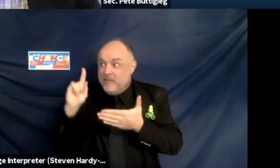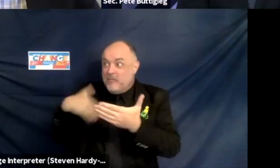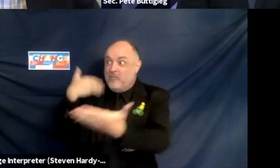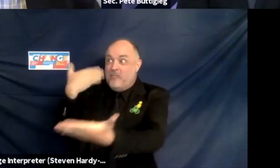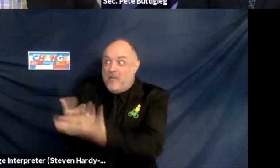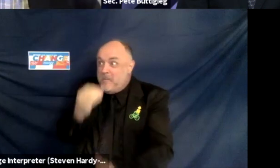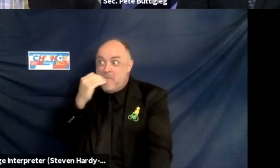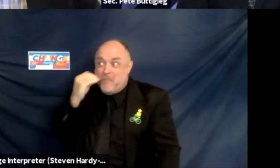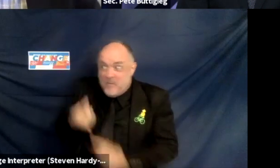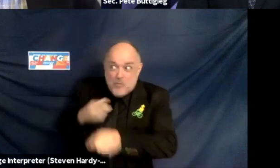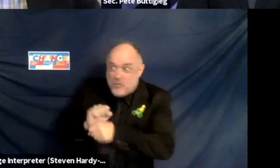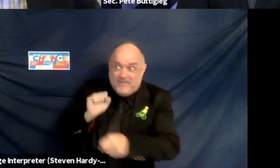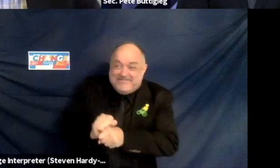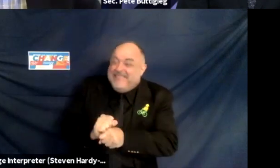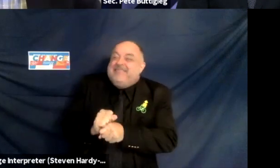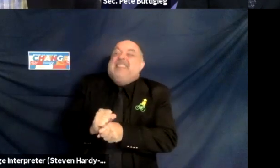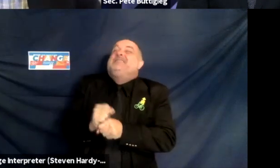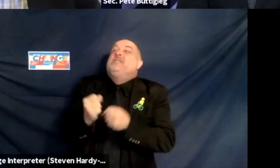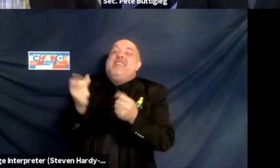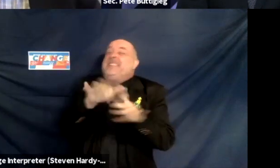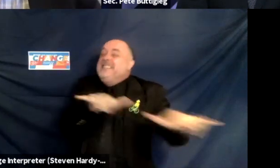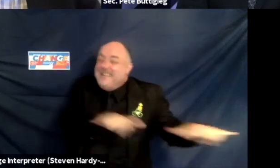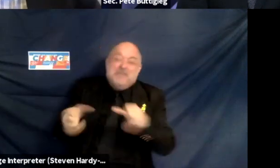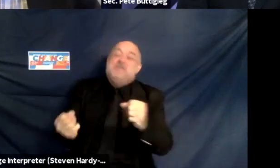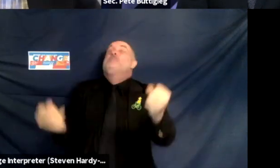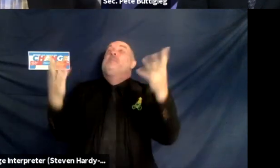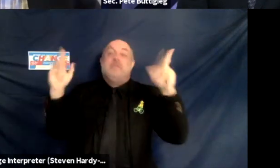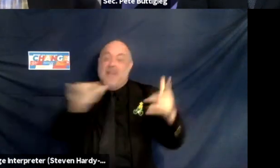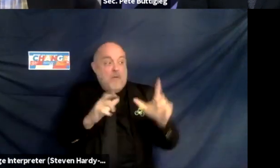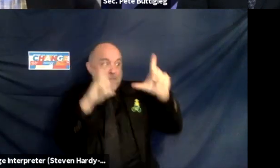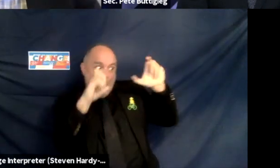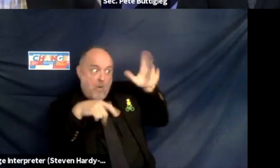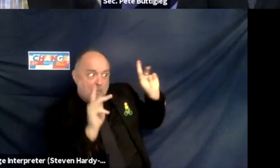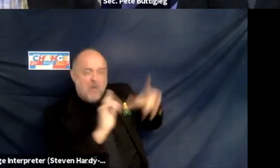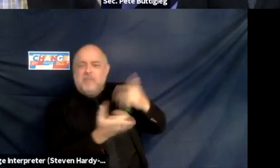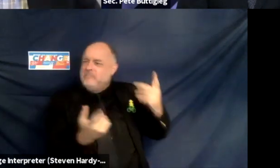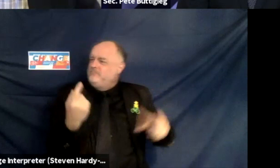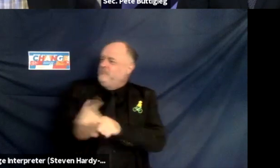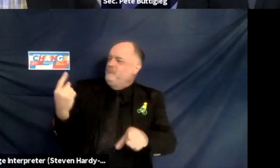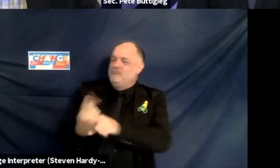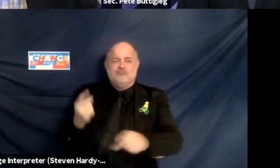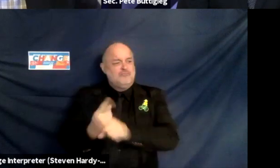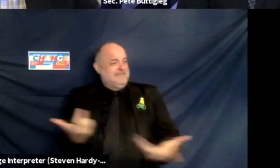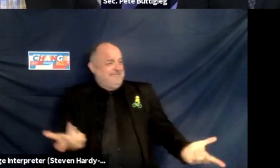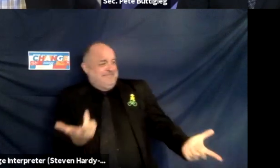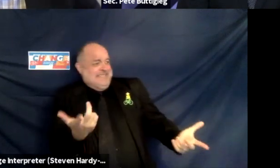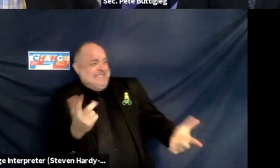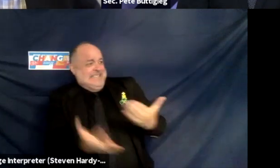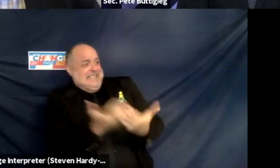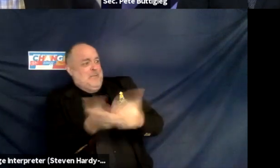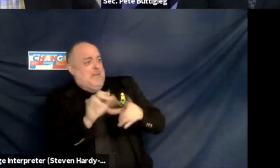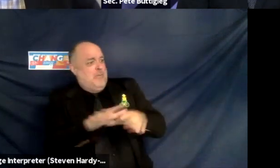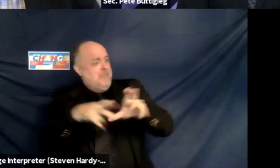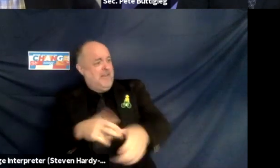like millions of Americans do every day. Not for a photo op, but for a sensible way to get around. Clearly, our new secretary knows the pleasure